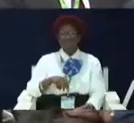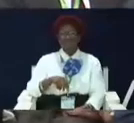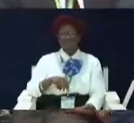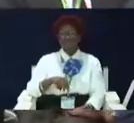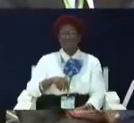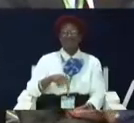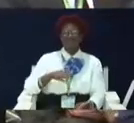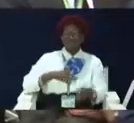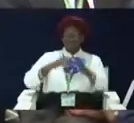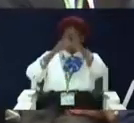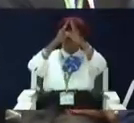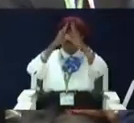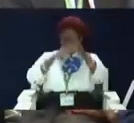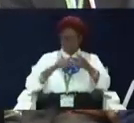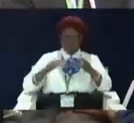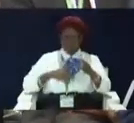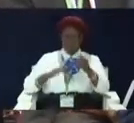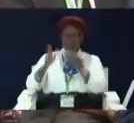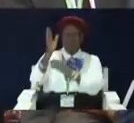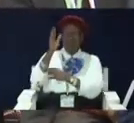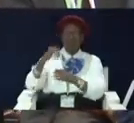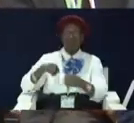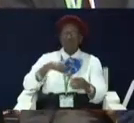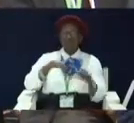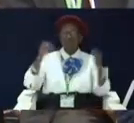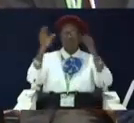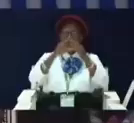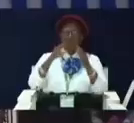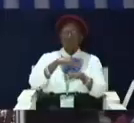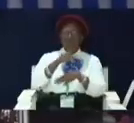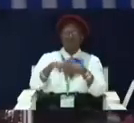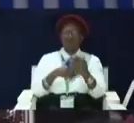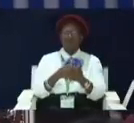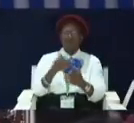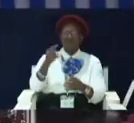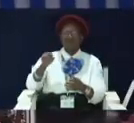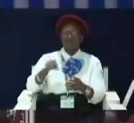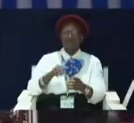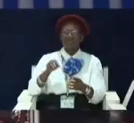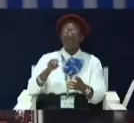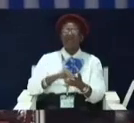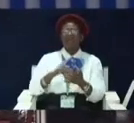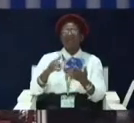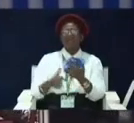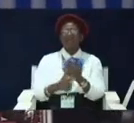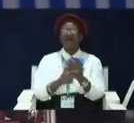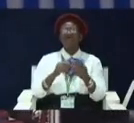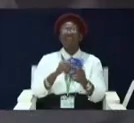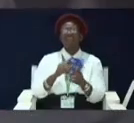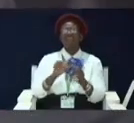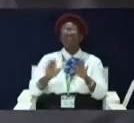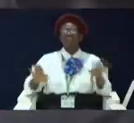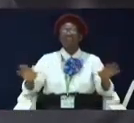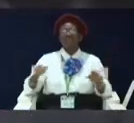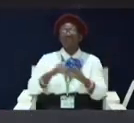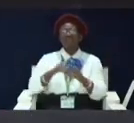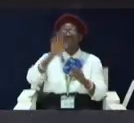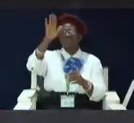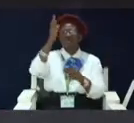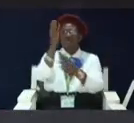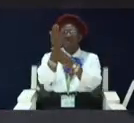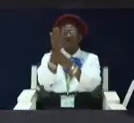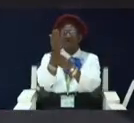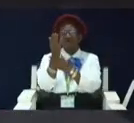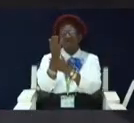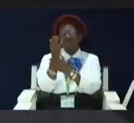My Father and my God, we are committing all the March children into your hands. Baba mi ati Olorun mi, a fi awon omo